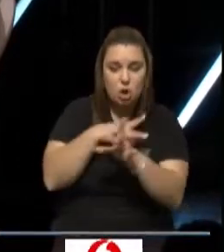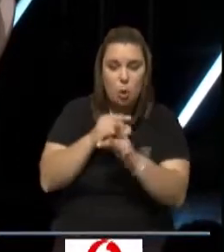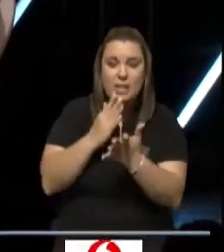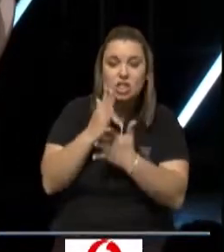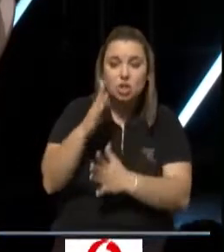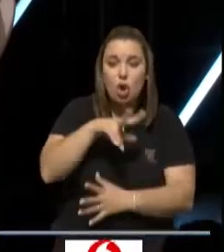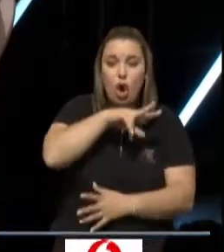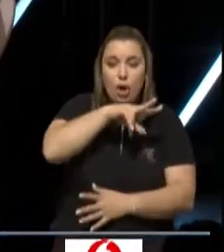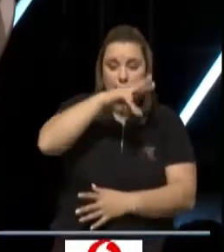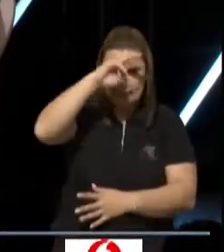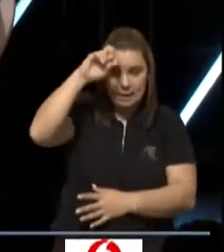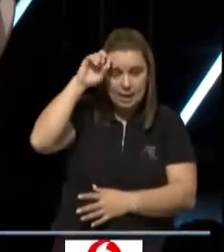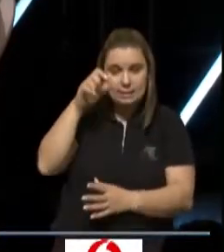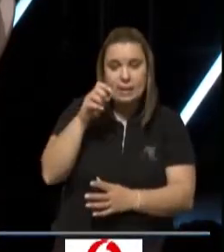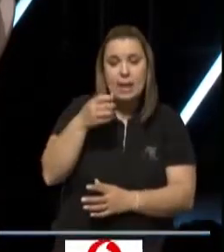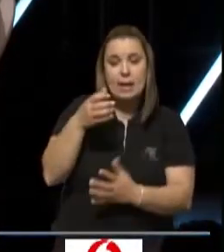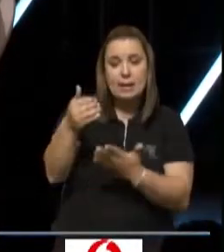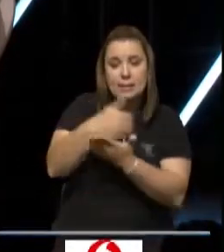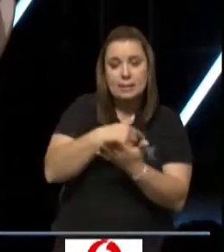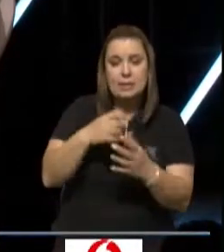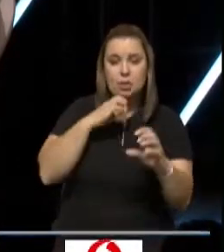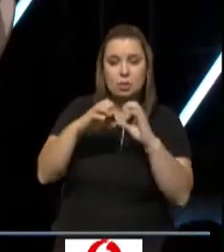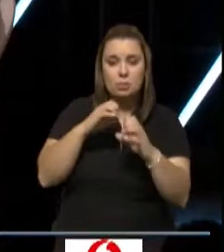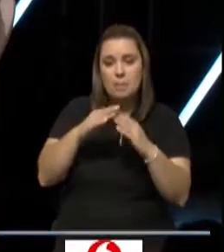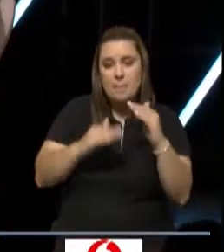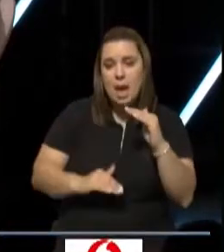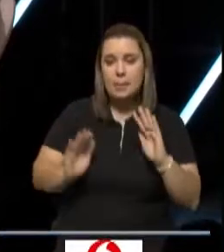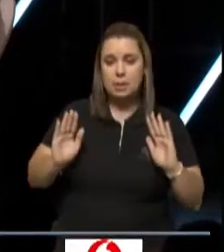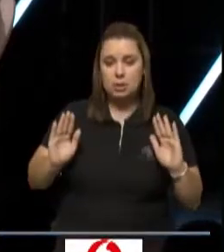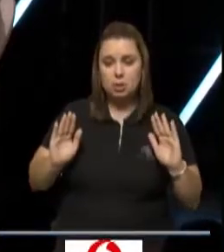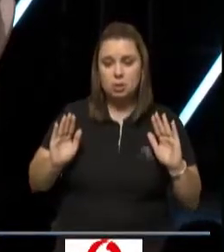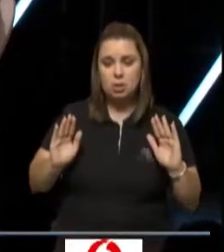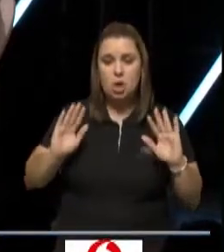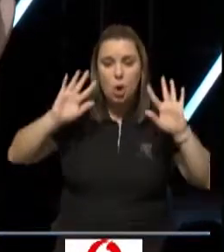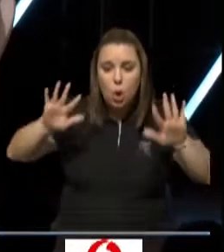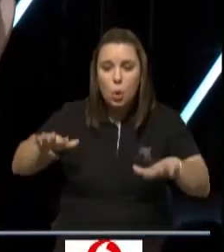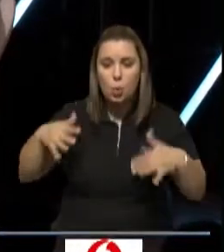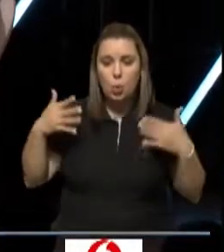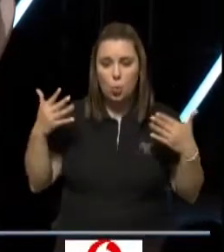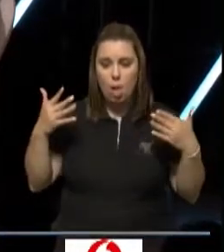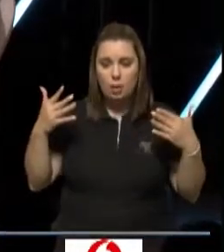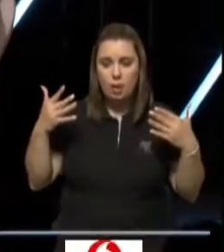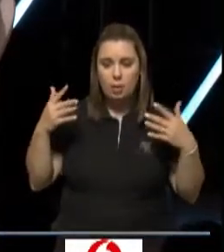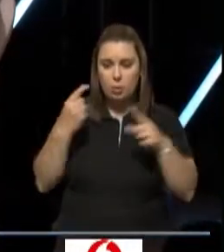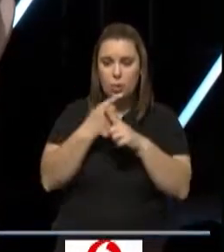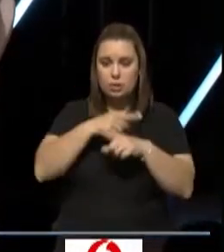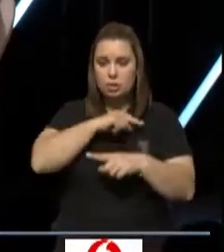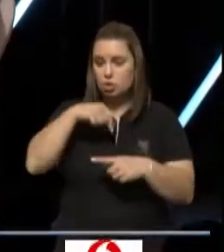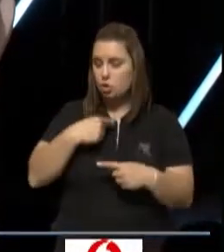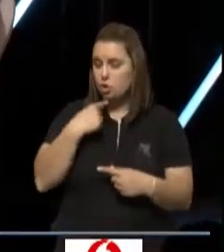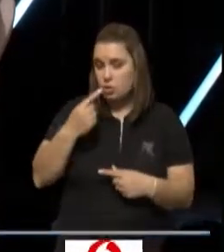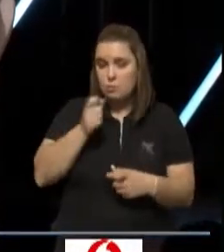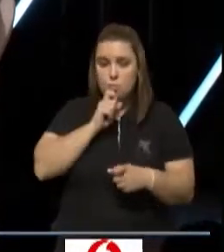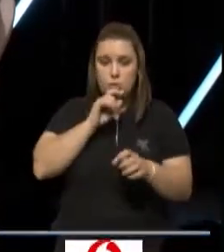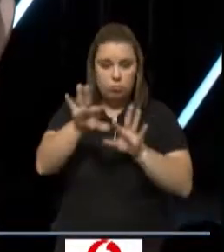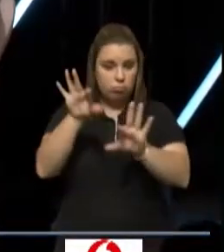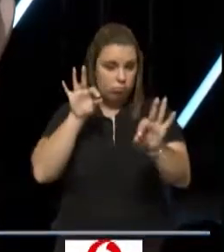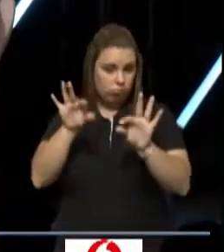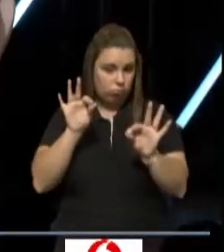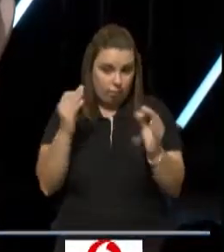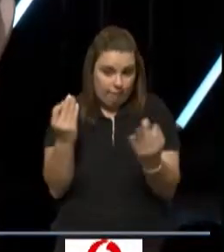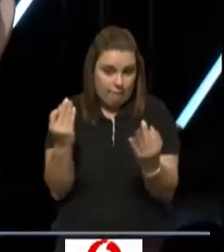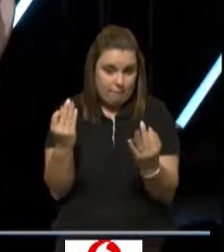is the lowest one, the lowest in Europe. Only in Greece is it lower. So, regardless of the indicator